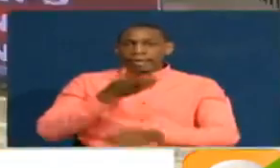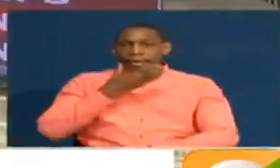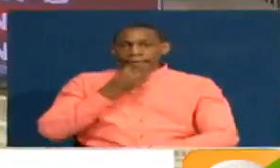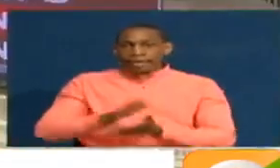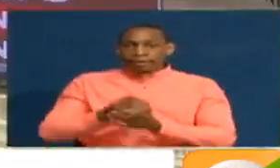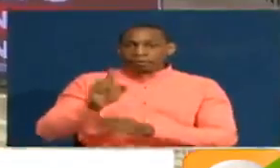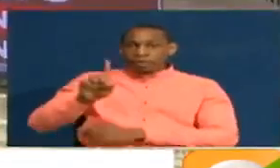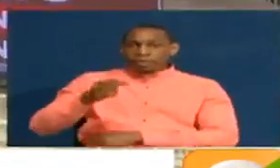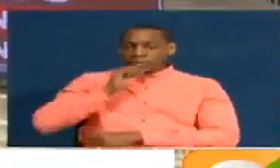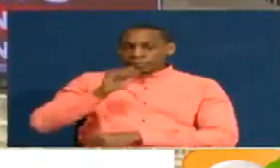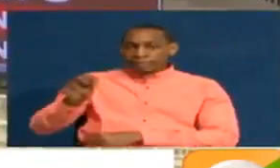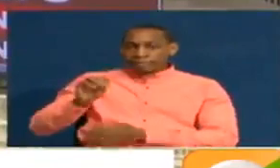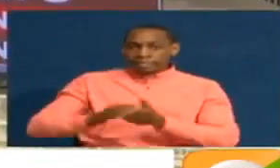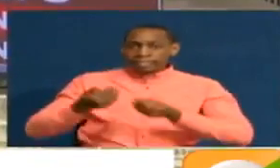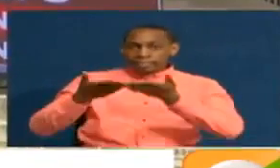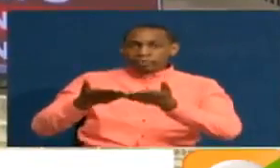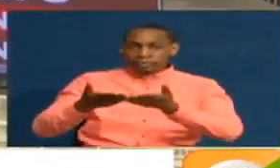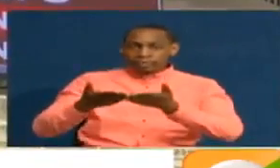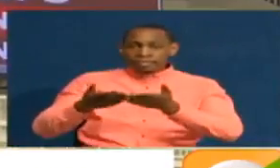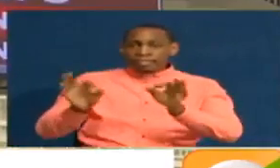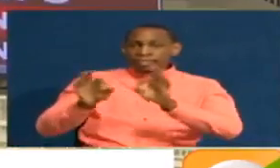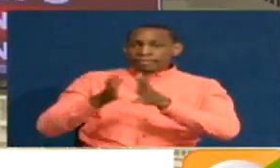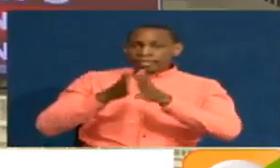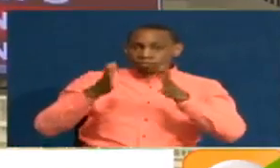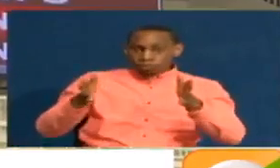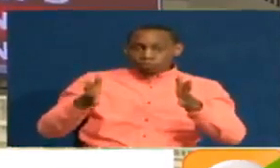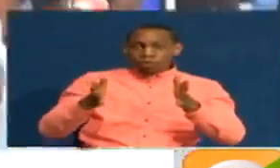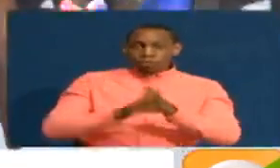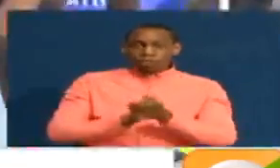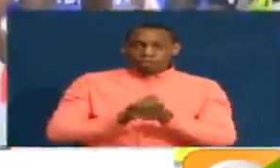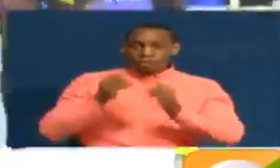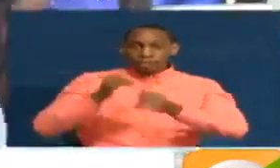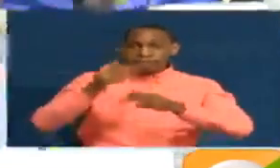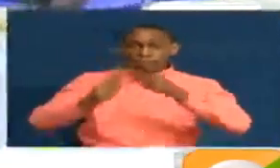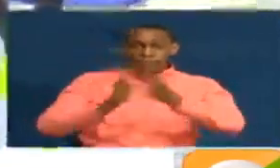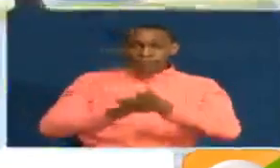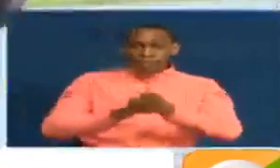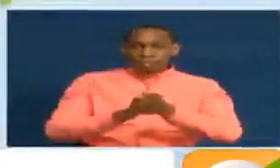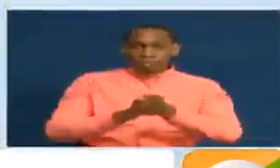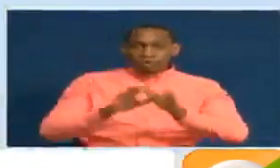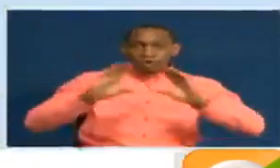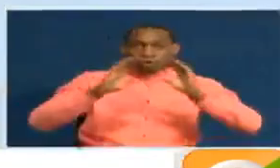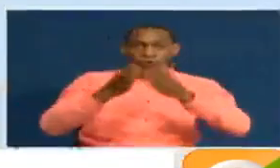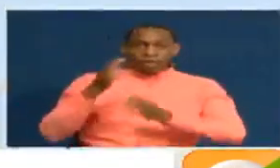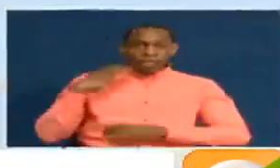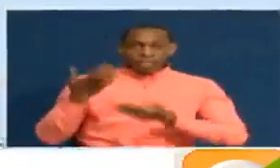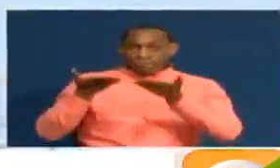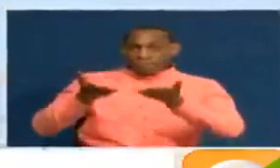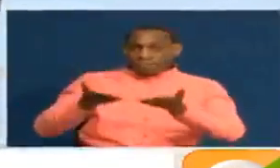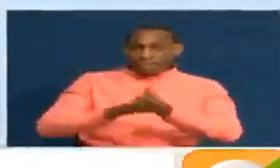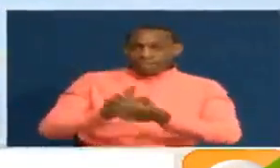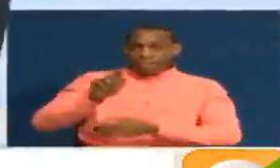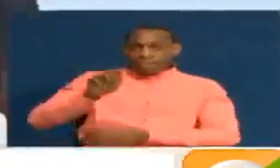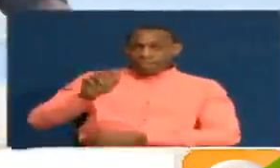men's 1500 meters provided the biggest surprise of the entire trials. The reigning world champion Timothy